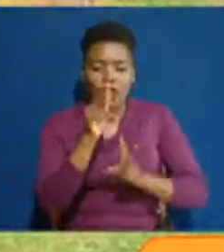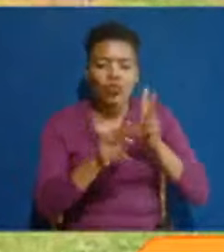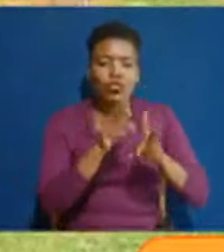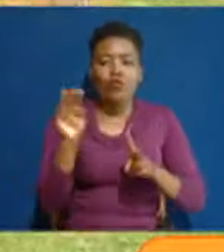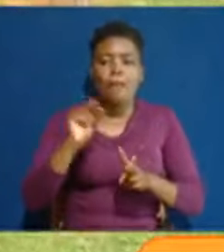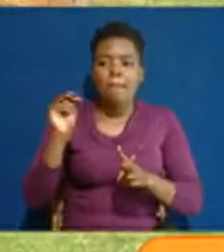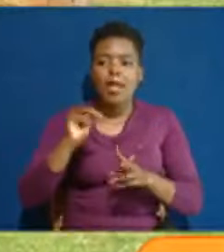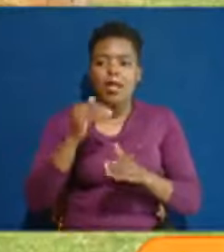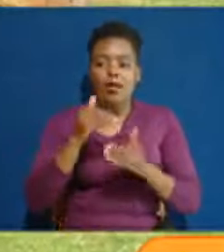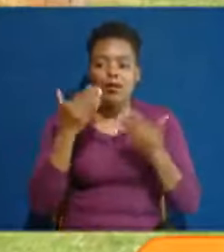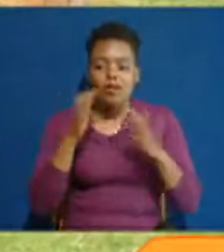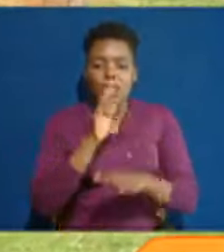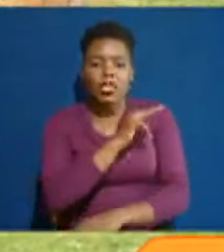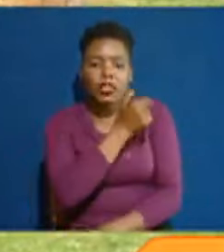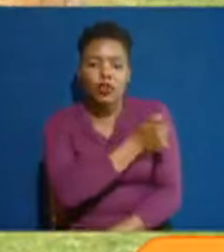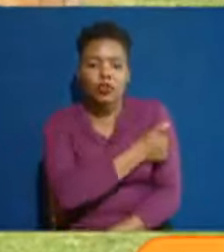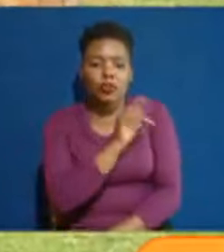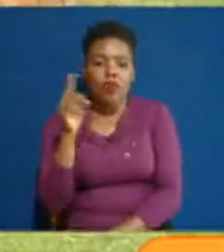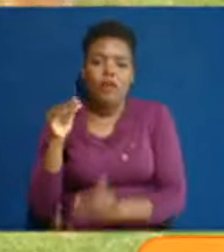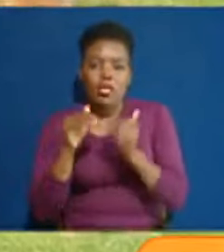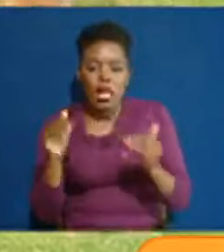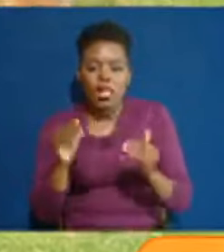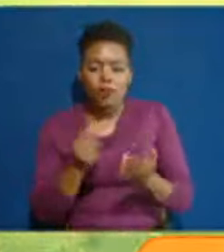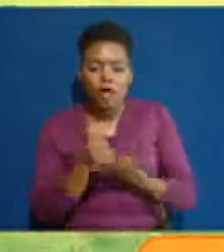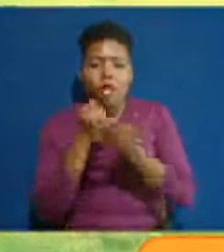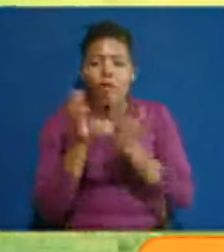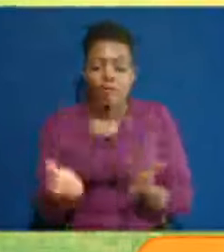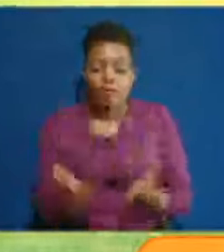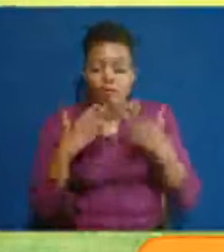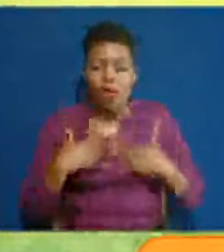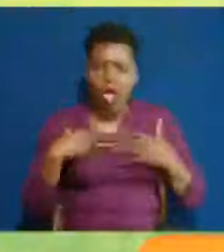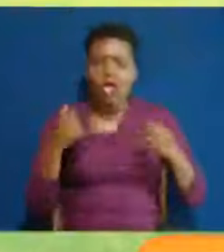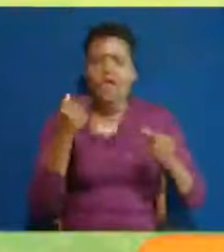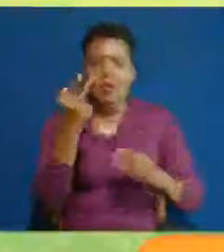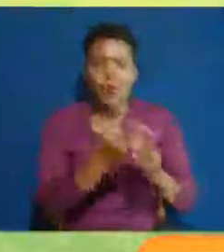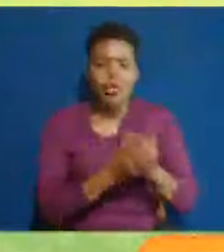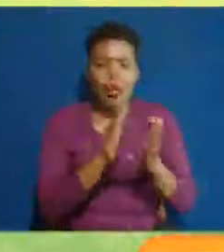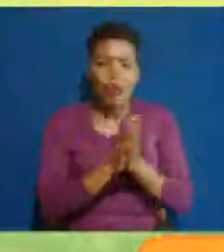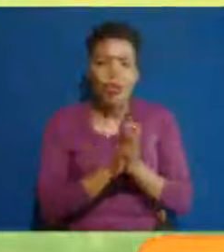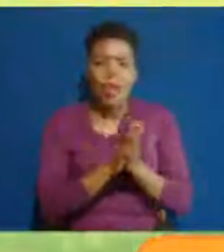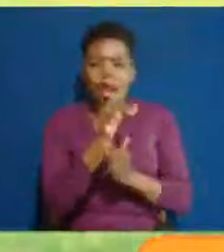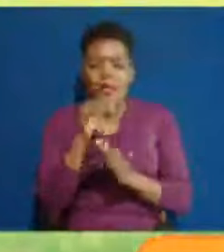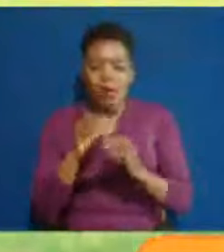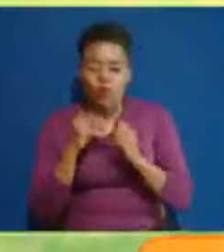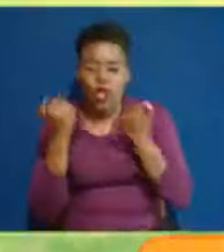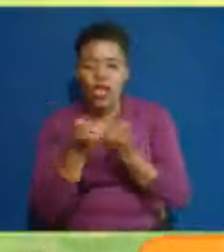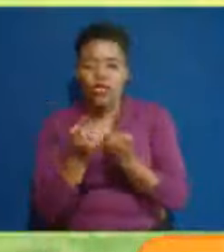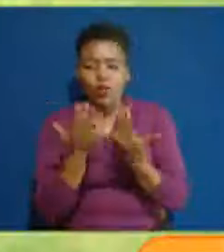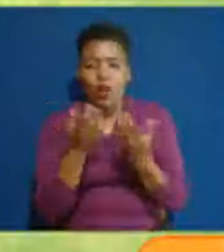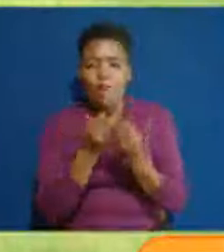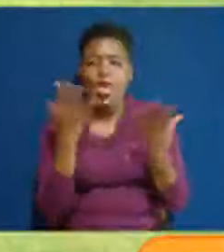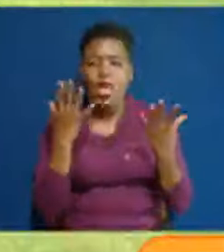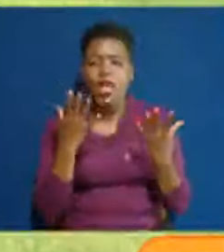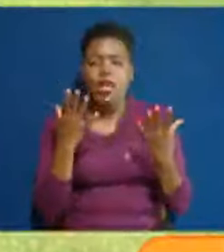shillings to complete the first two floors that host the child healthcare unit. Vetlab has partnered with the facility as it is close to Kangemi, where many of the